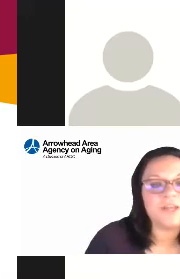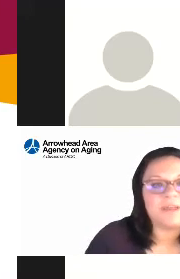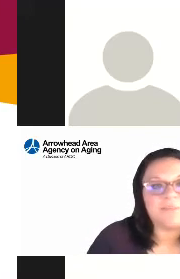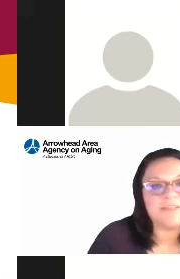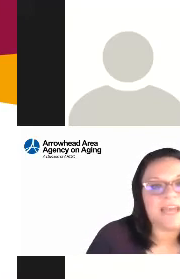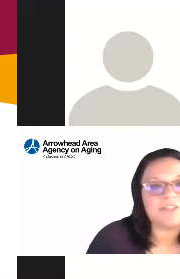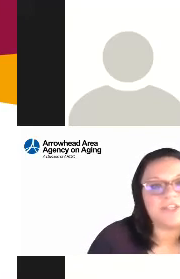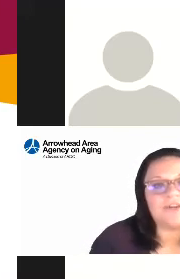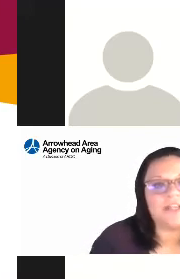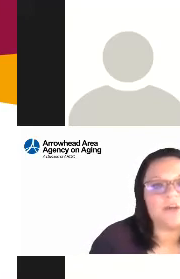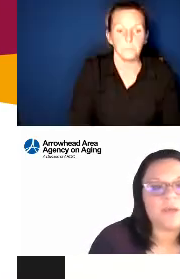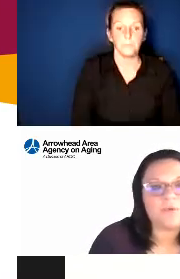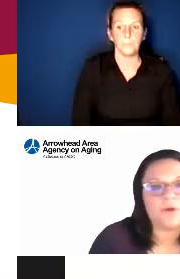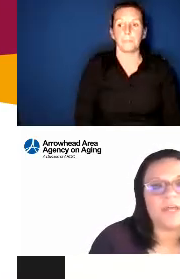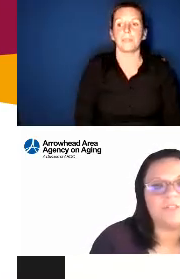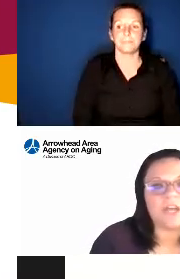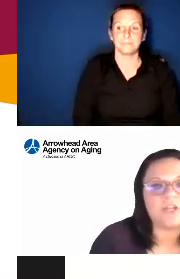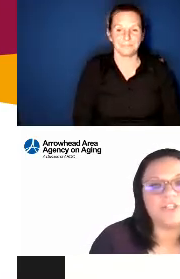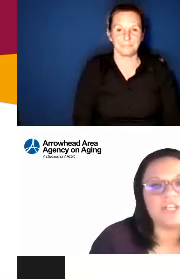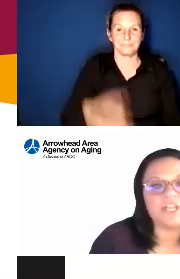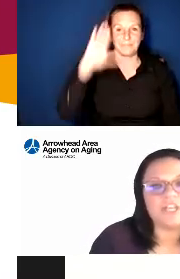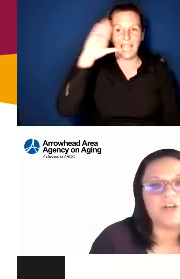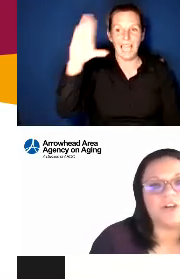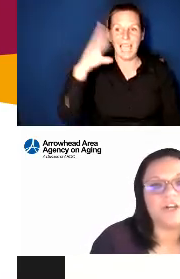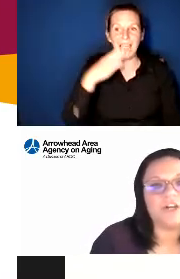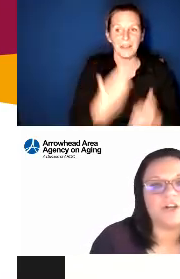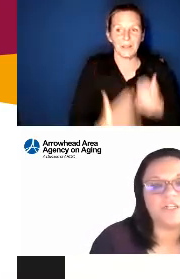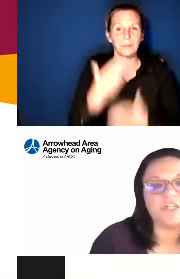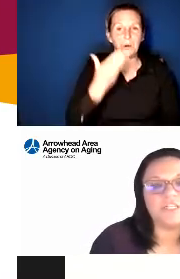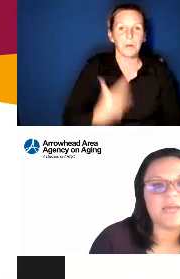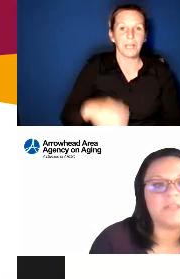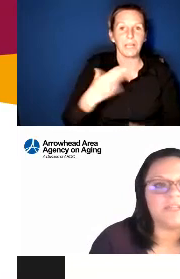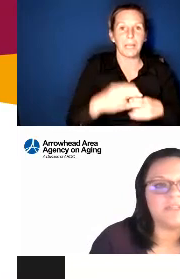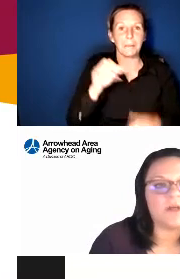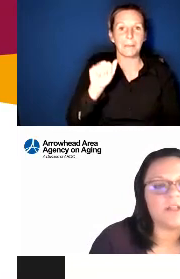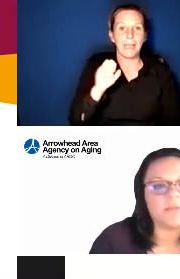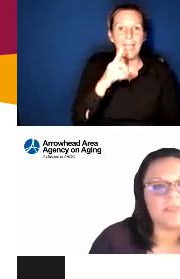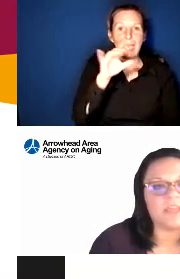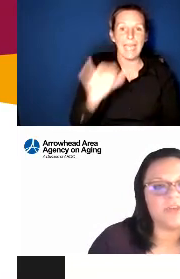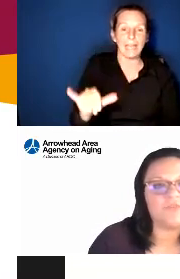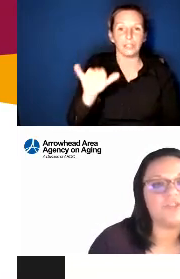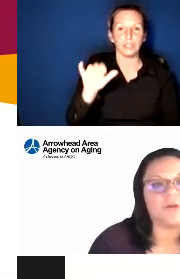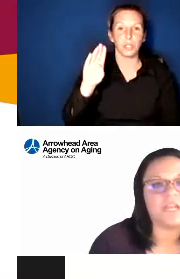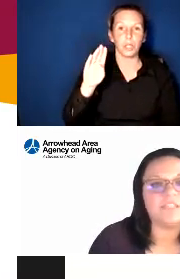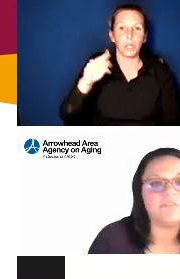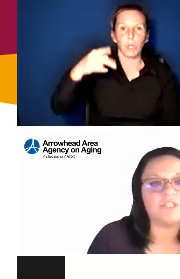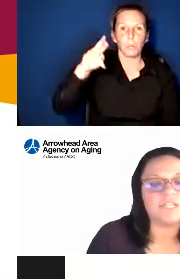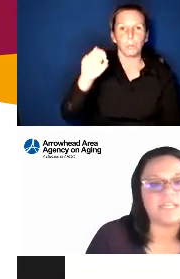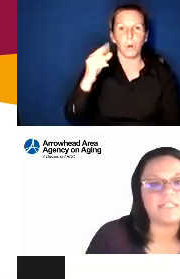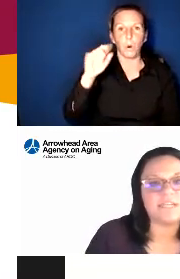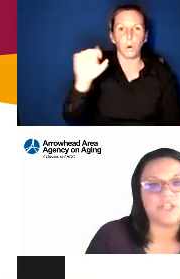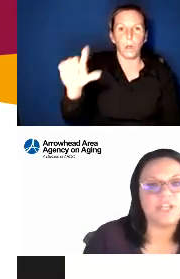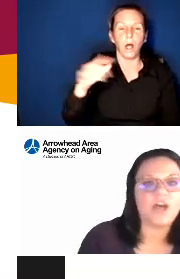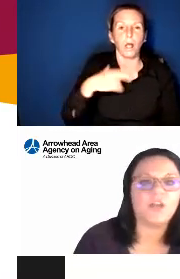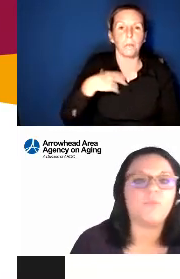Good morning. My name is Ashley Craiglow. My pronouns are she, her, hers, and I would like to welcome and thank you for joining us for